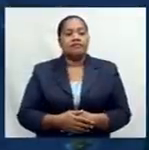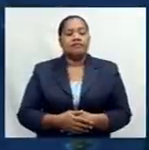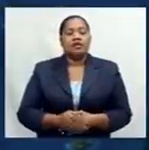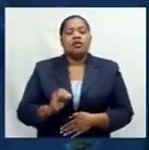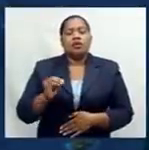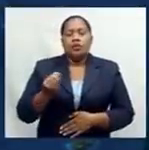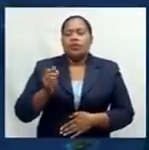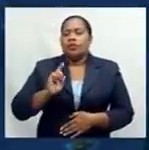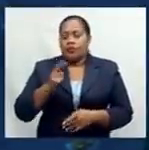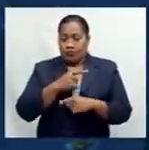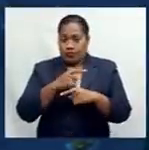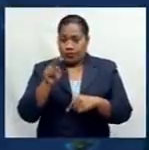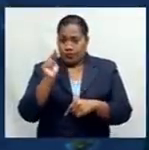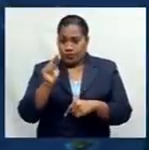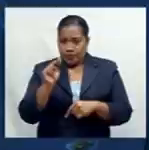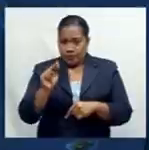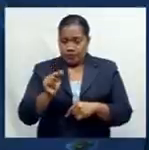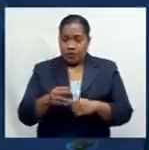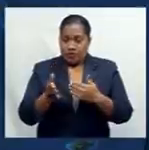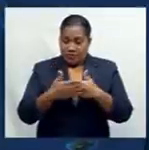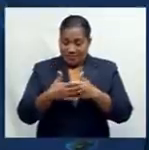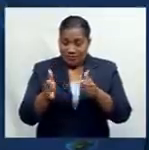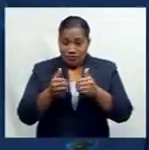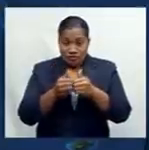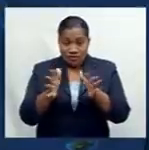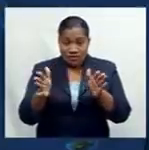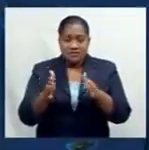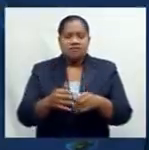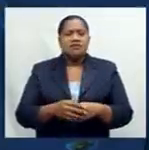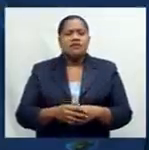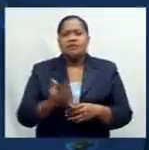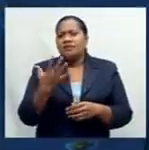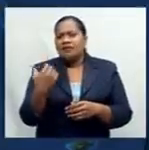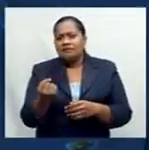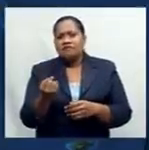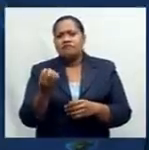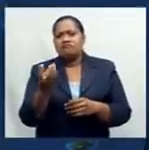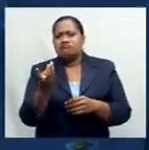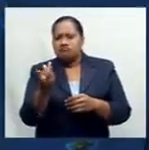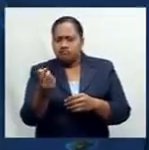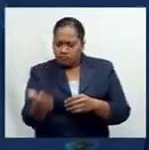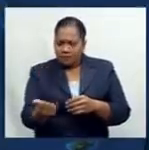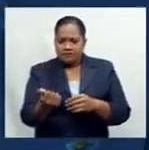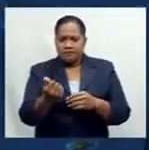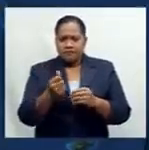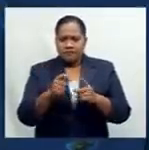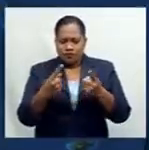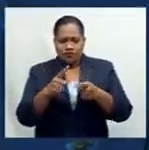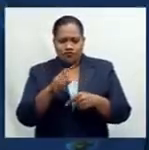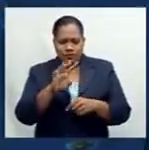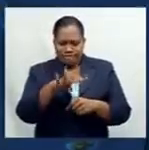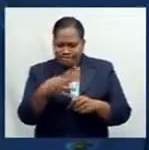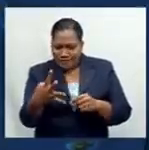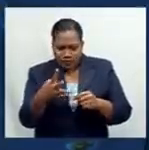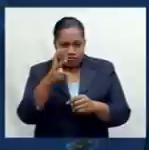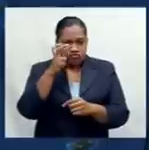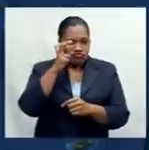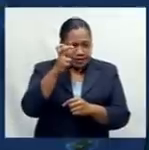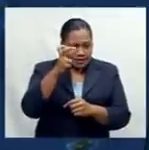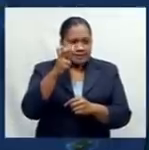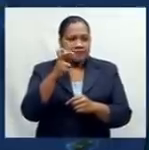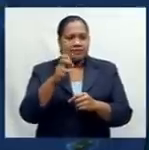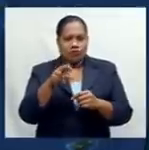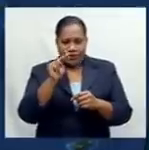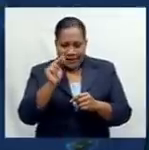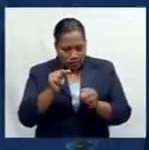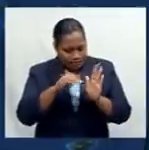started the process in writing, and then there's some actual physical inspections that happen. There's some physical training requirements that have